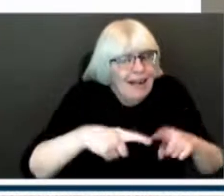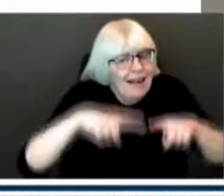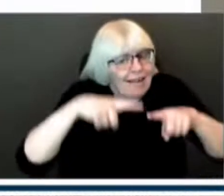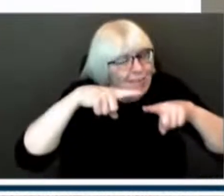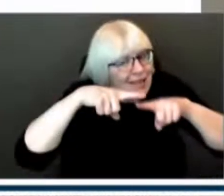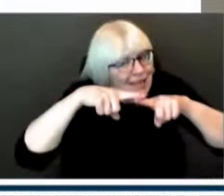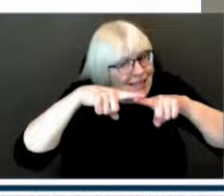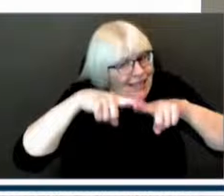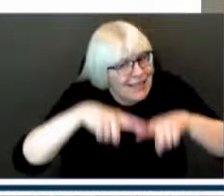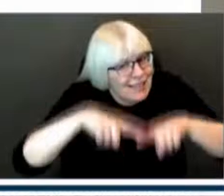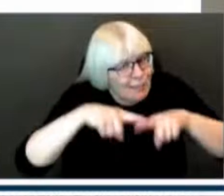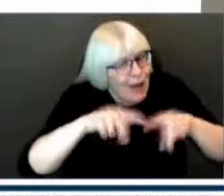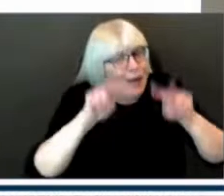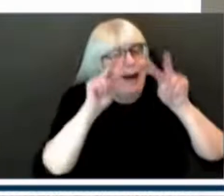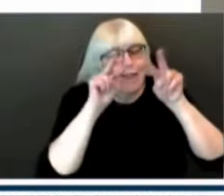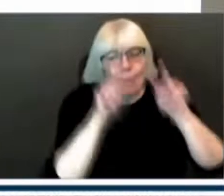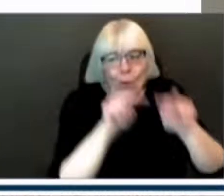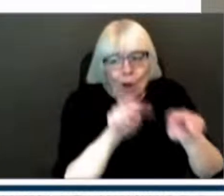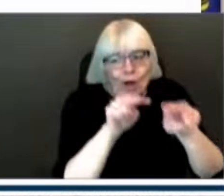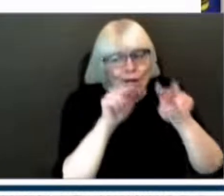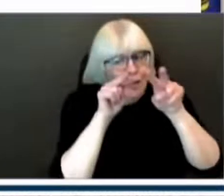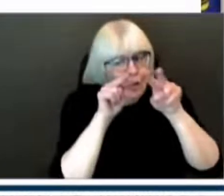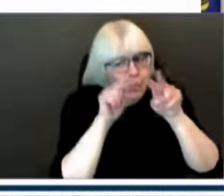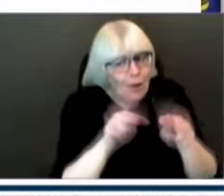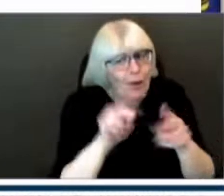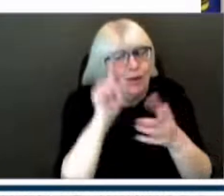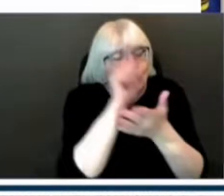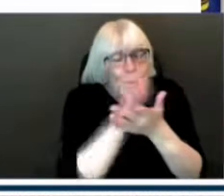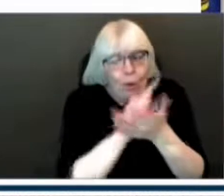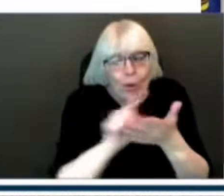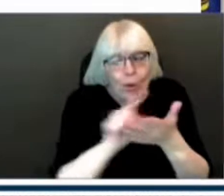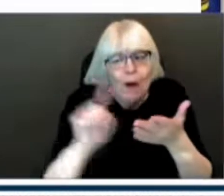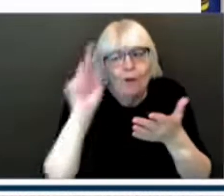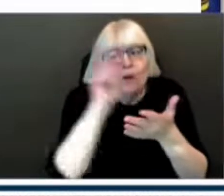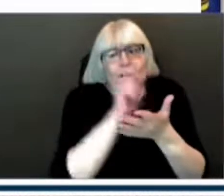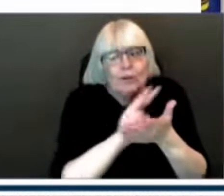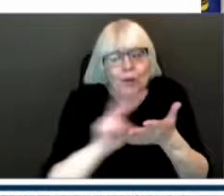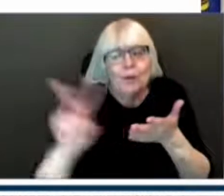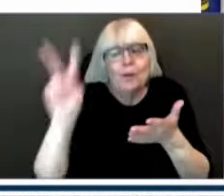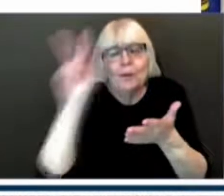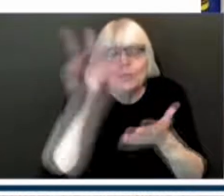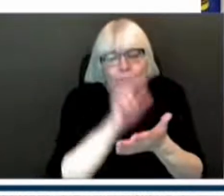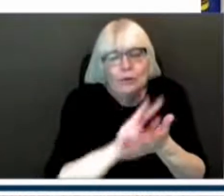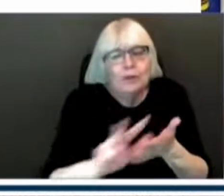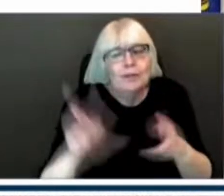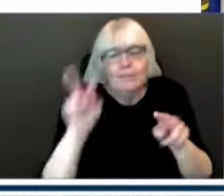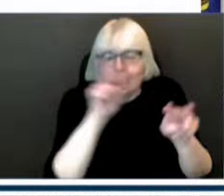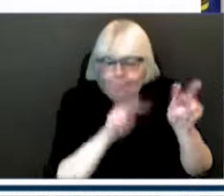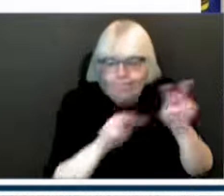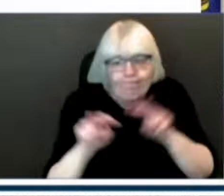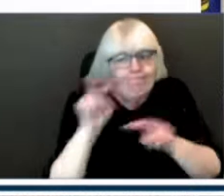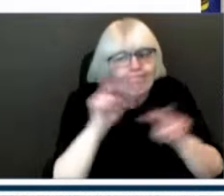basis over the next couple of months. Next, we'll go to Jonathan McGinnis from CTV News. Go ahead,